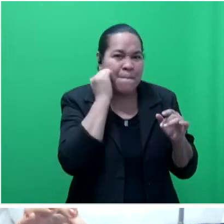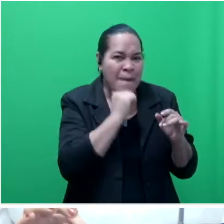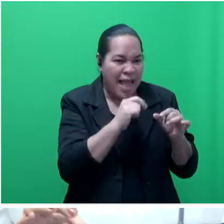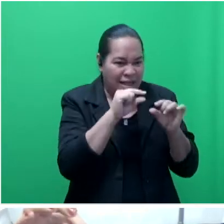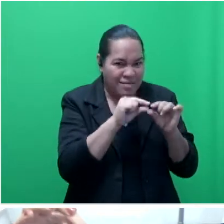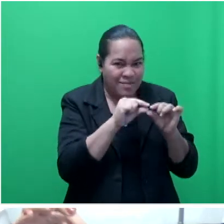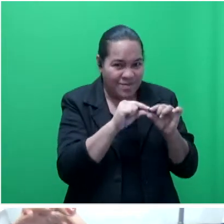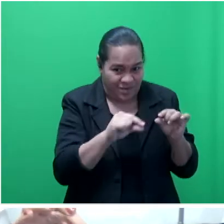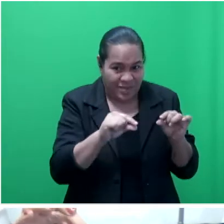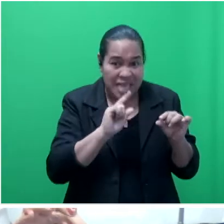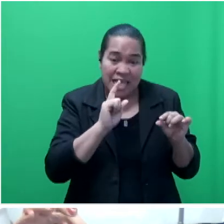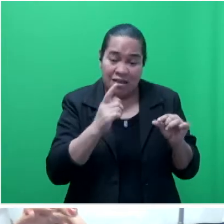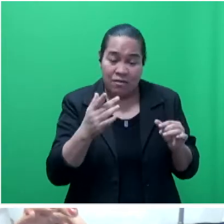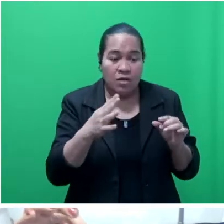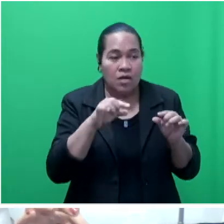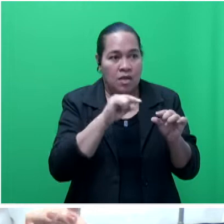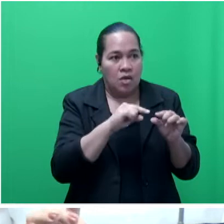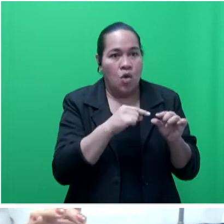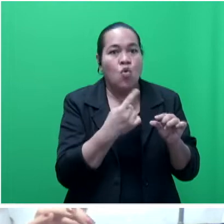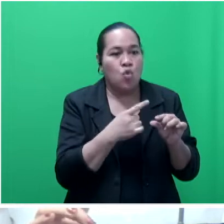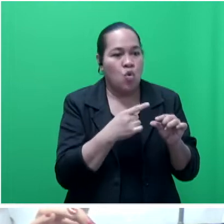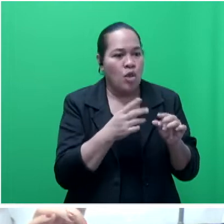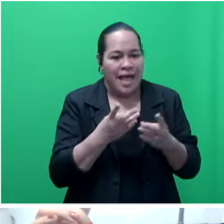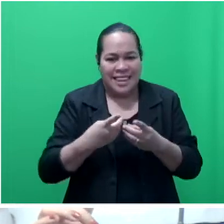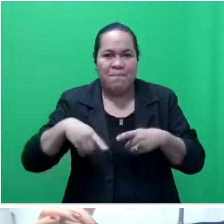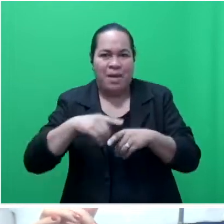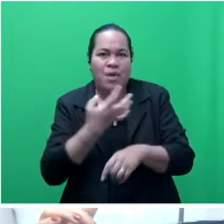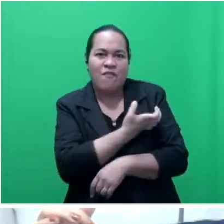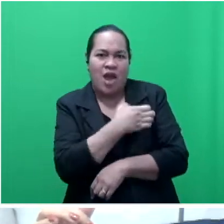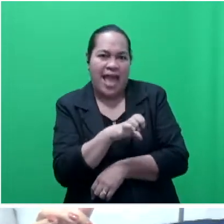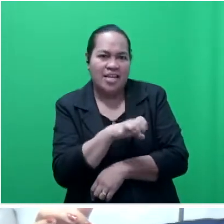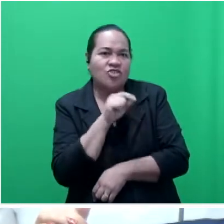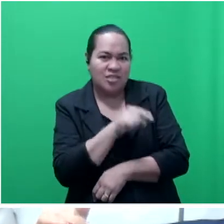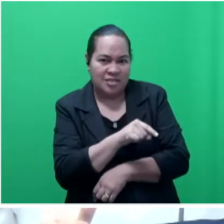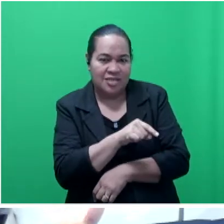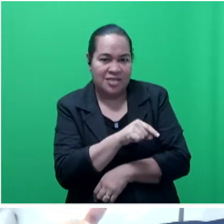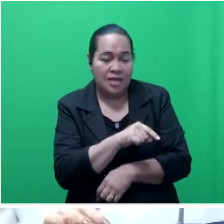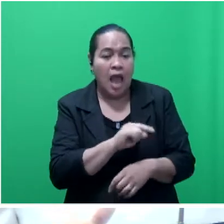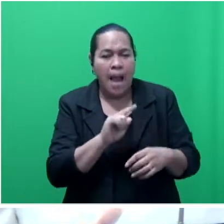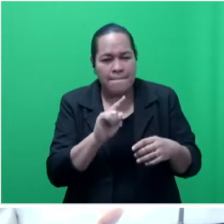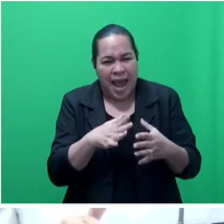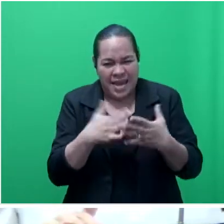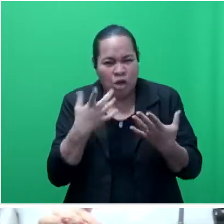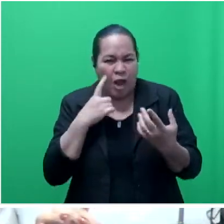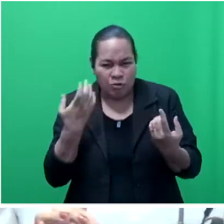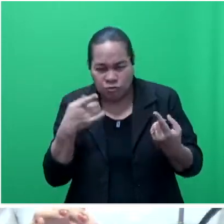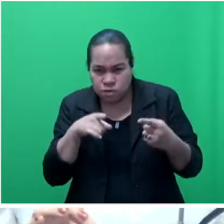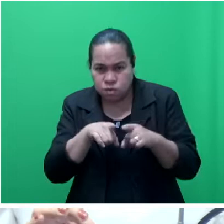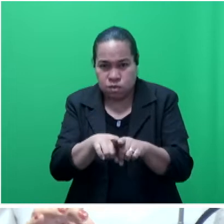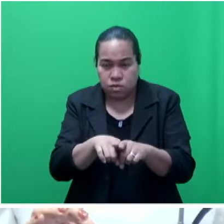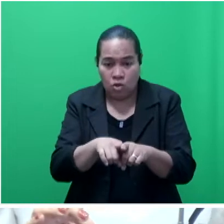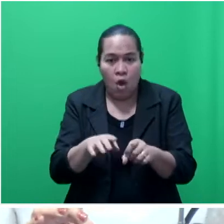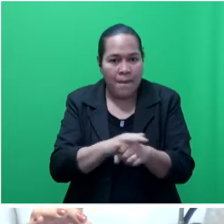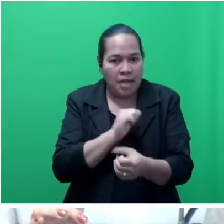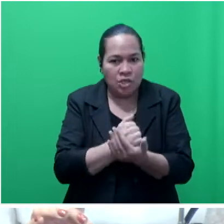term, colloquially speaking, was in fact done by the Department of Energy. In order to bring a lot more synergy now, and to ensure that there is